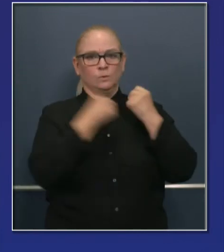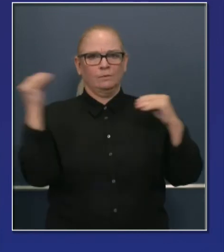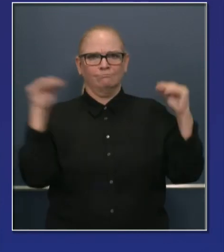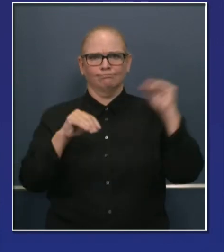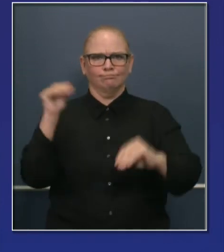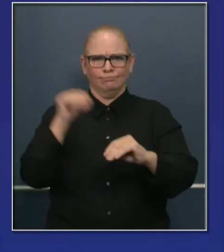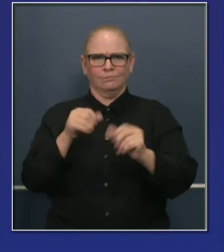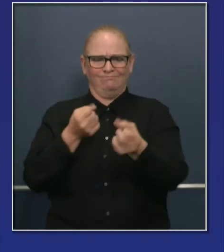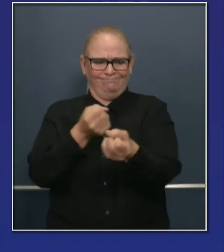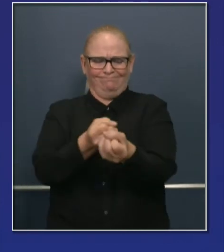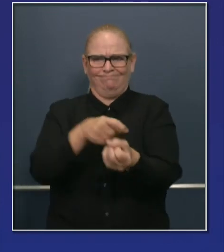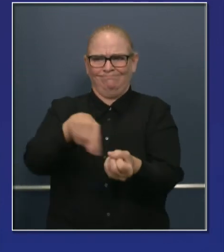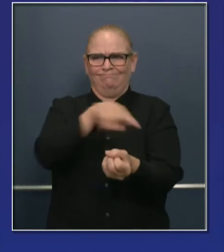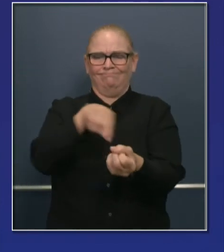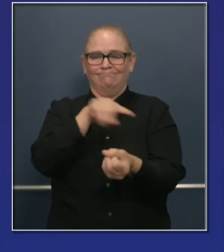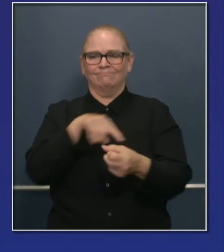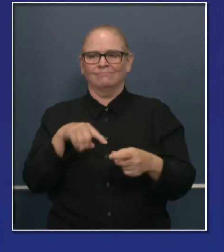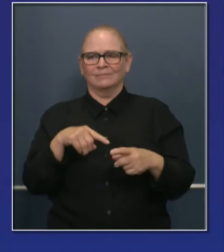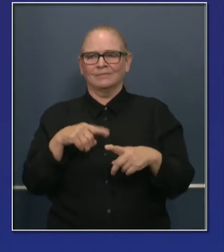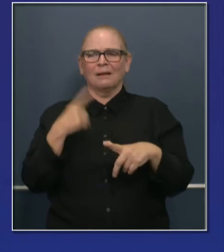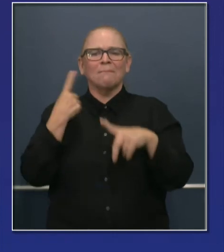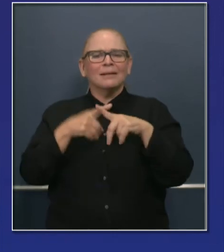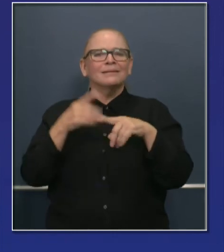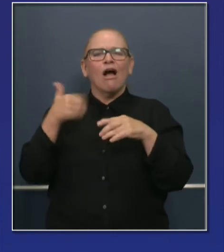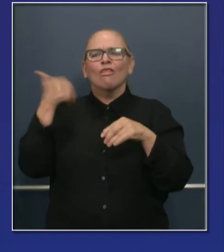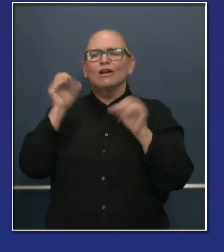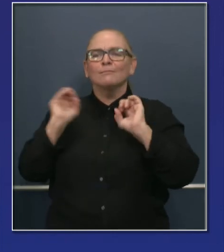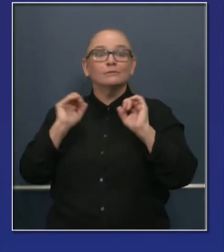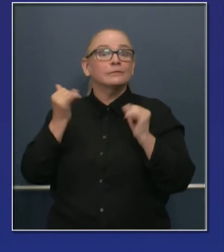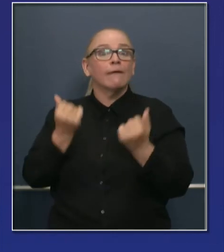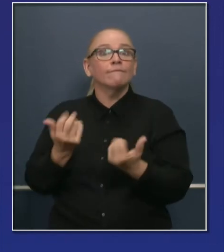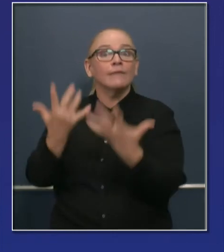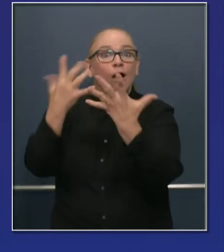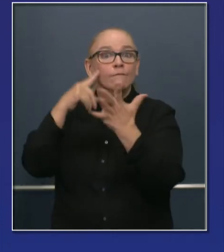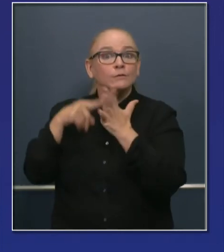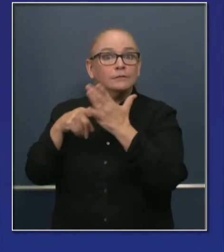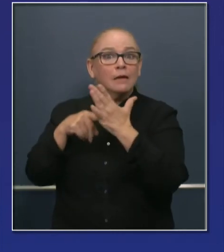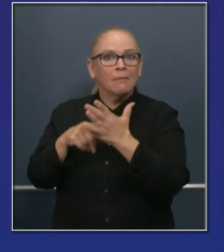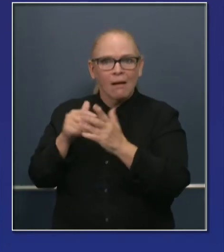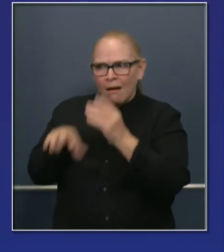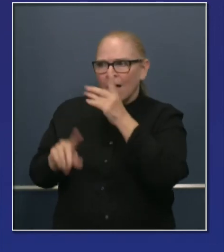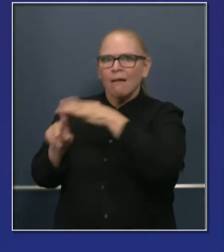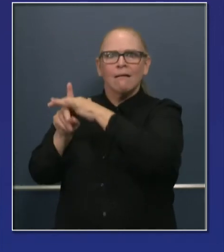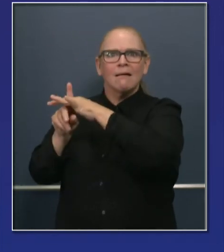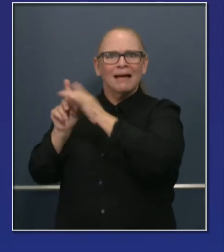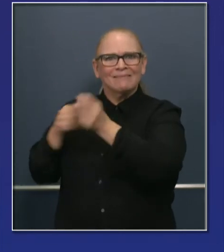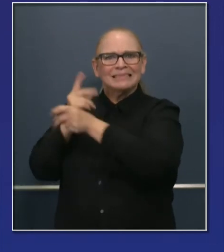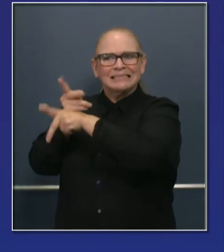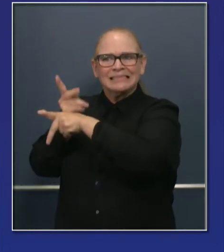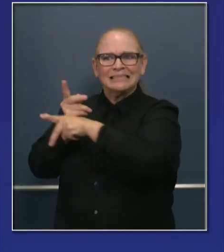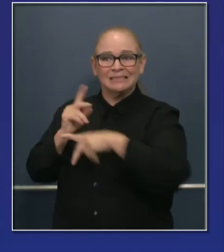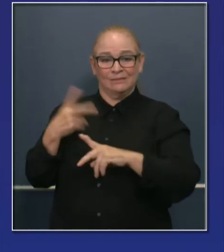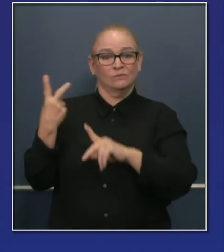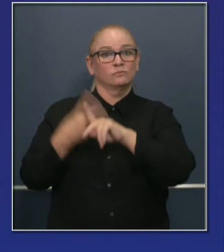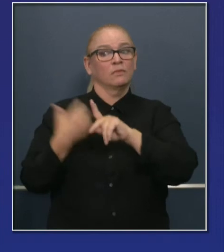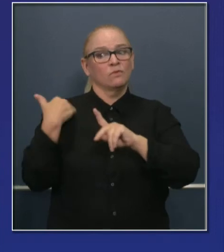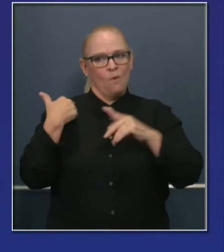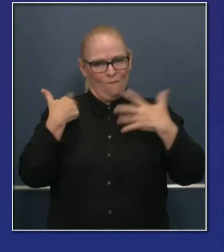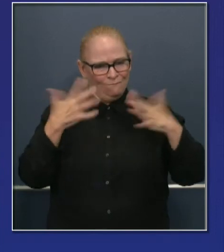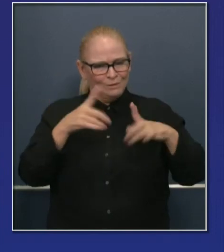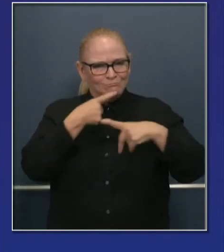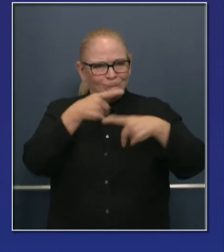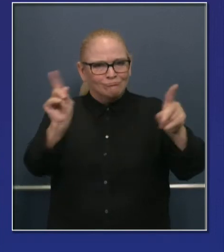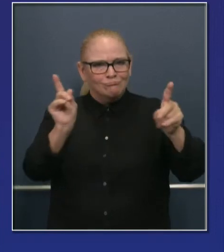emergencies like wildfires and the like. That process took shape again in the beginning of